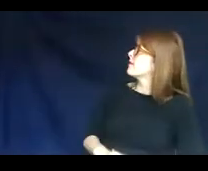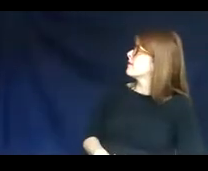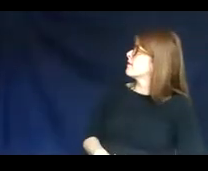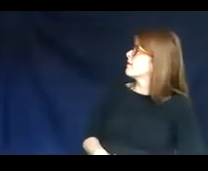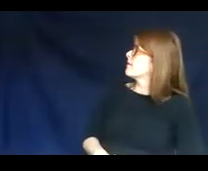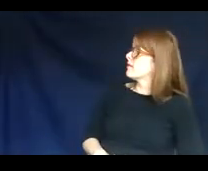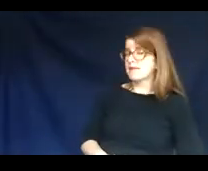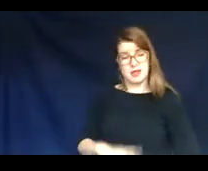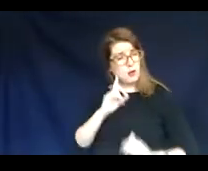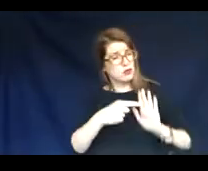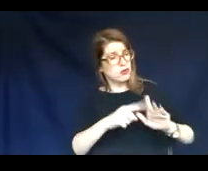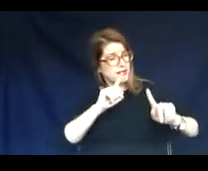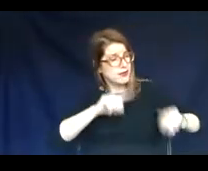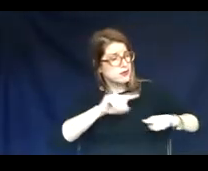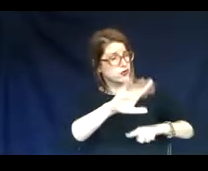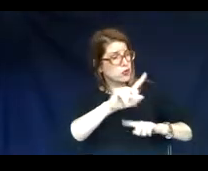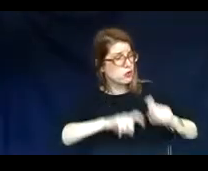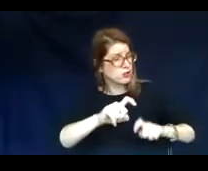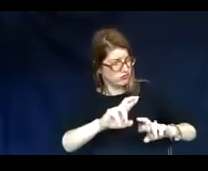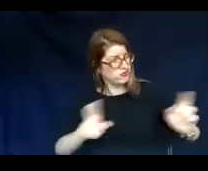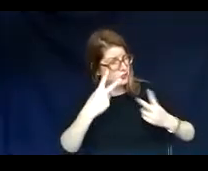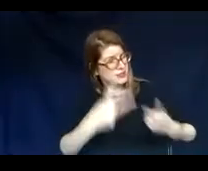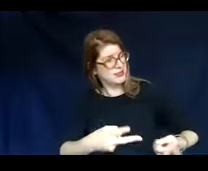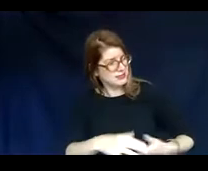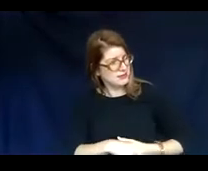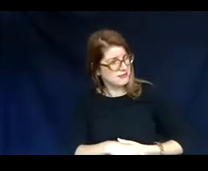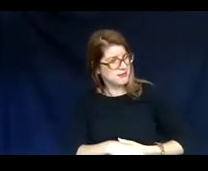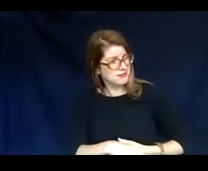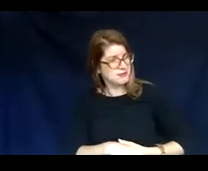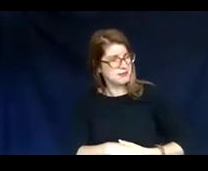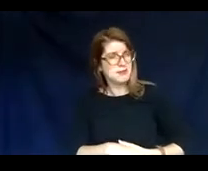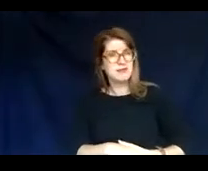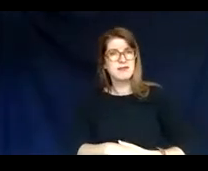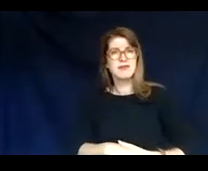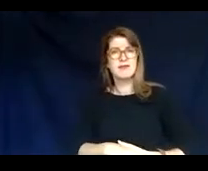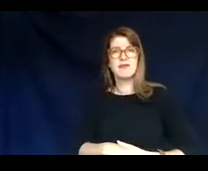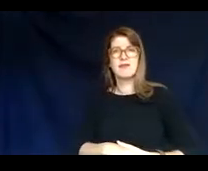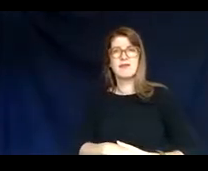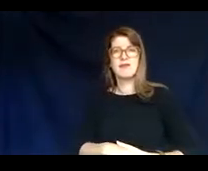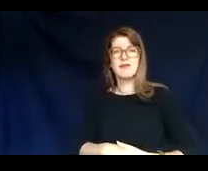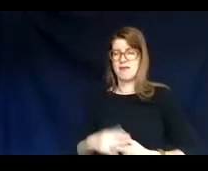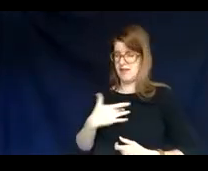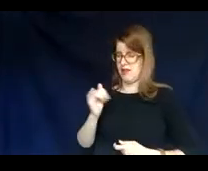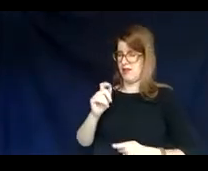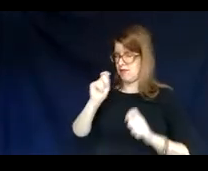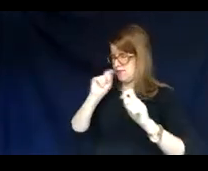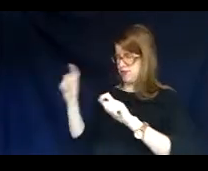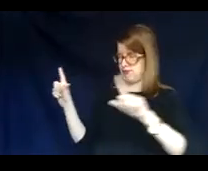to your questions. You're ready to see. In a flash, he brought me back to that moment